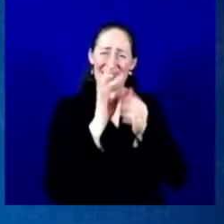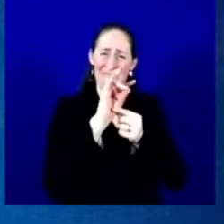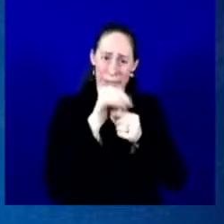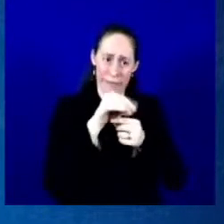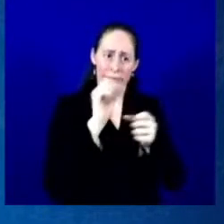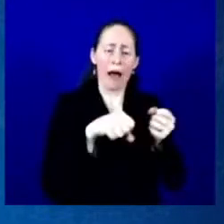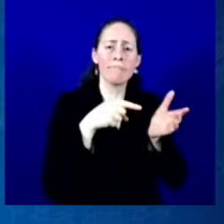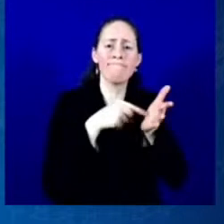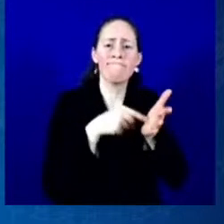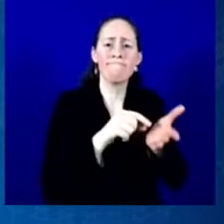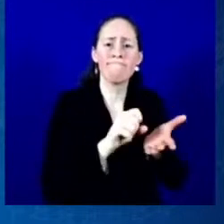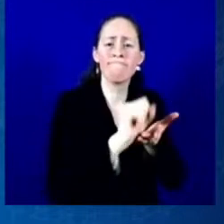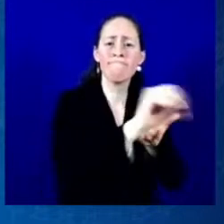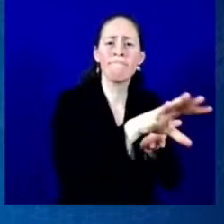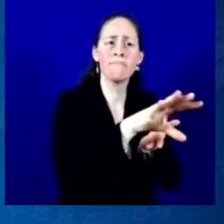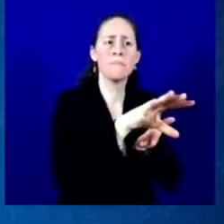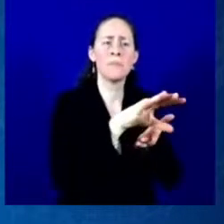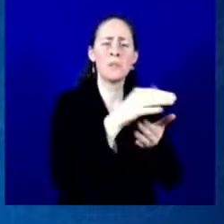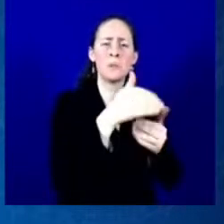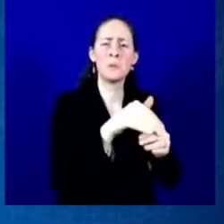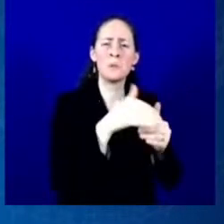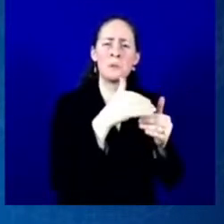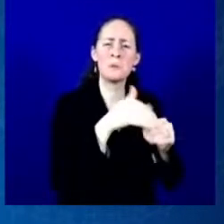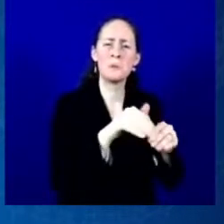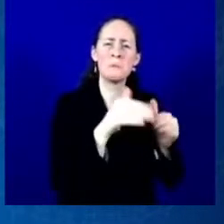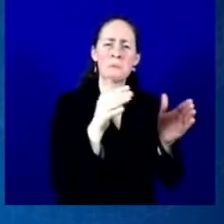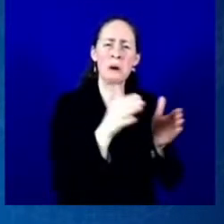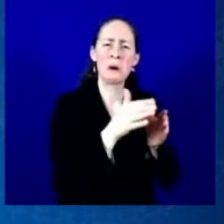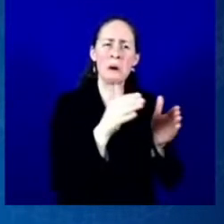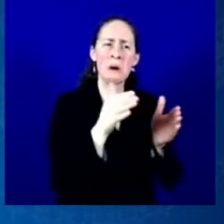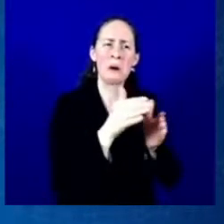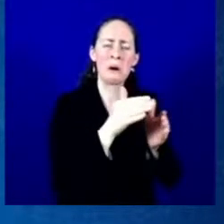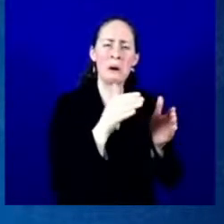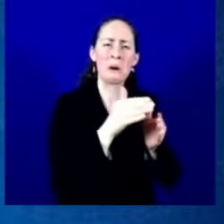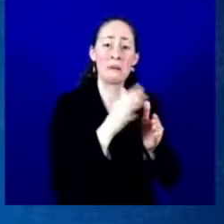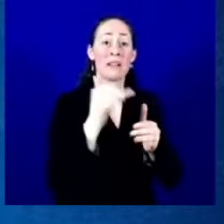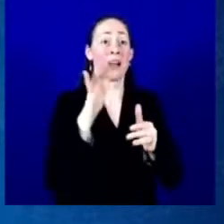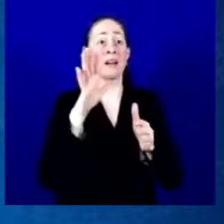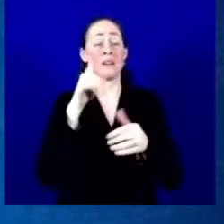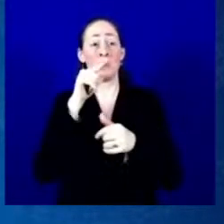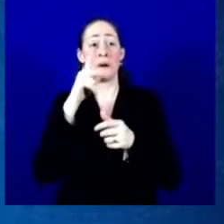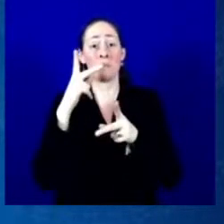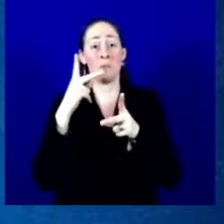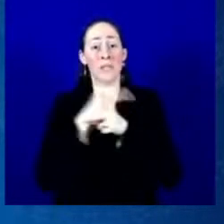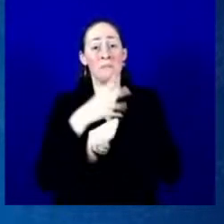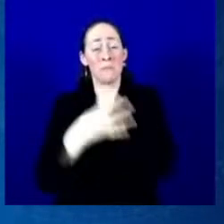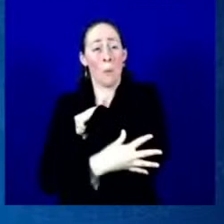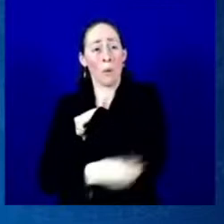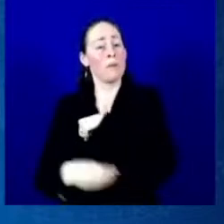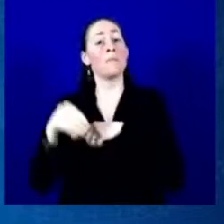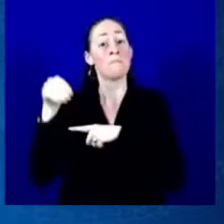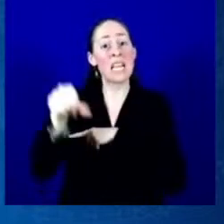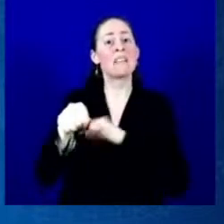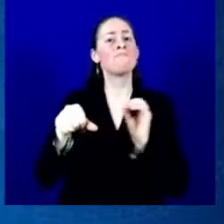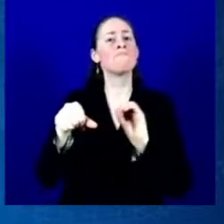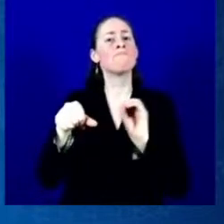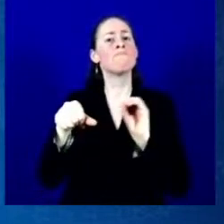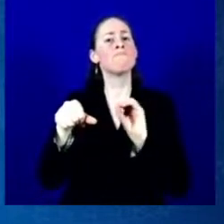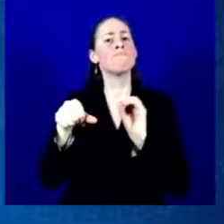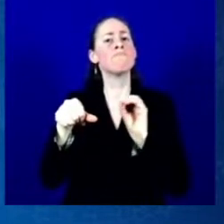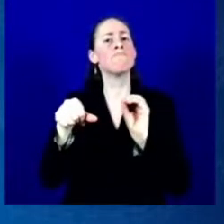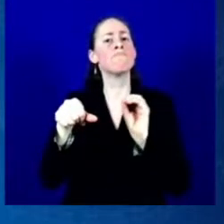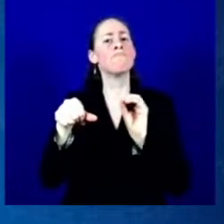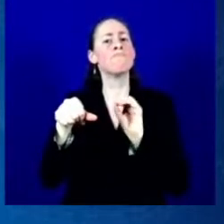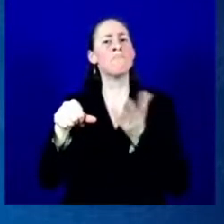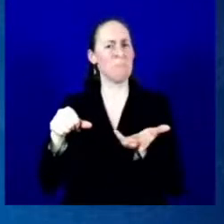working families won't have to spend a dime. Third, the American Families Plan will finally provide up to